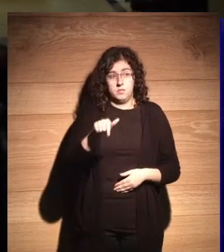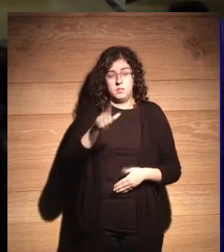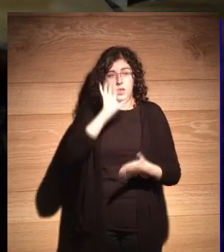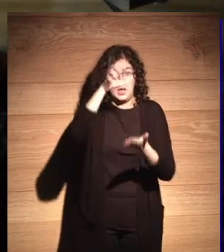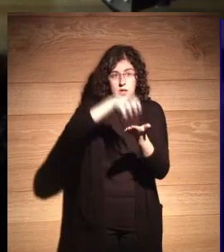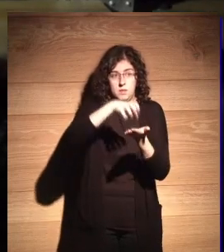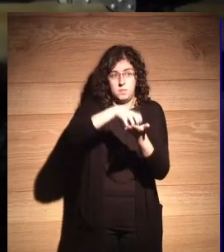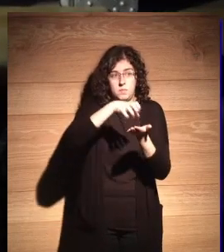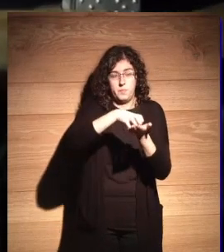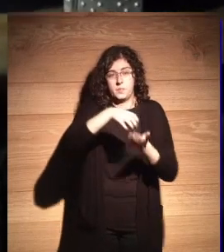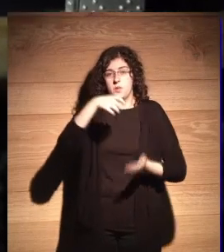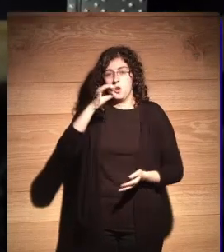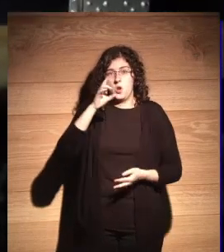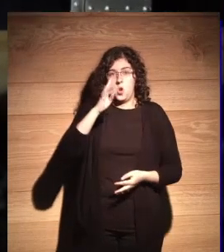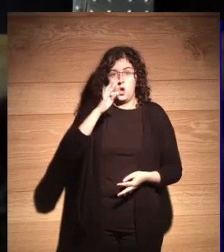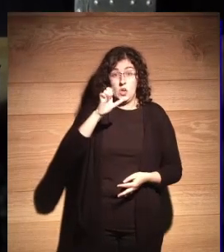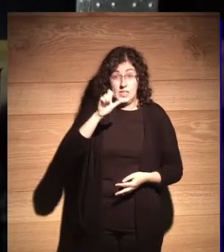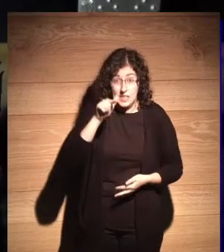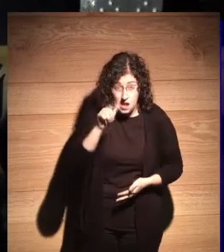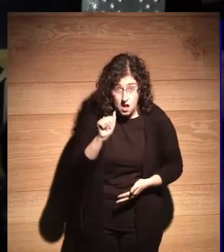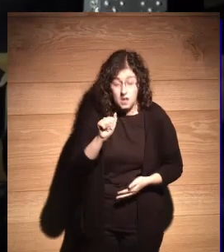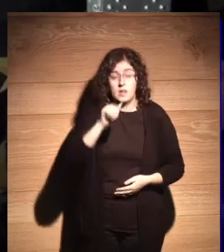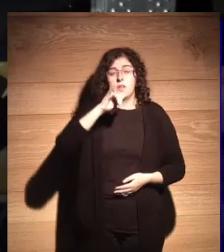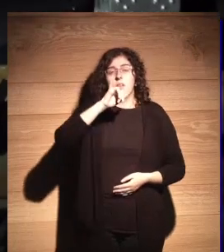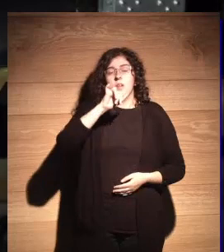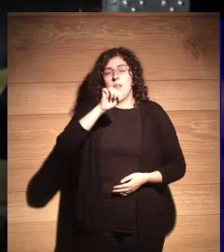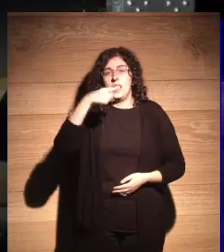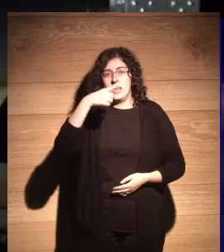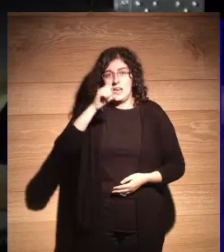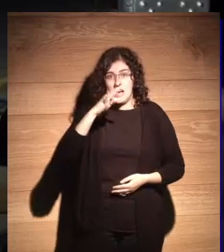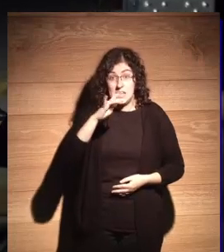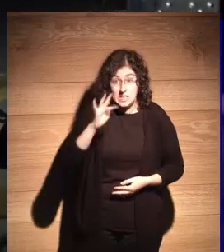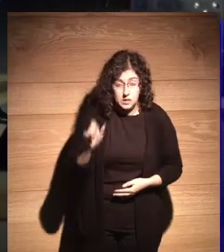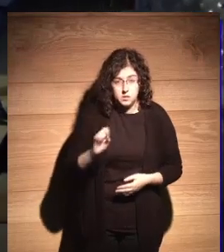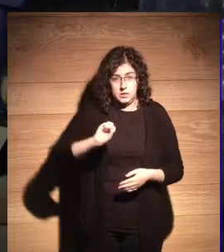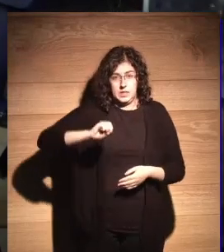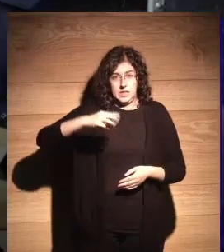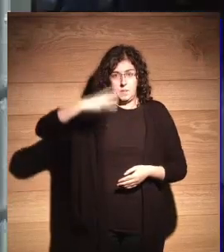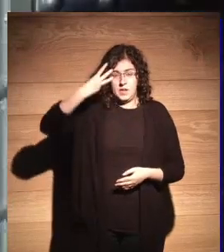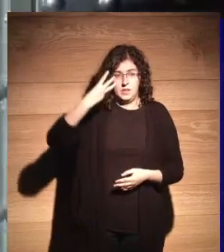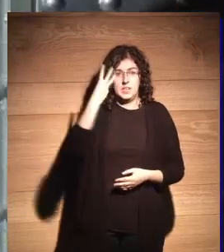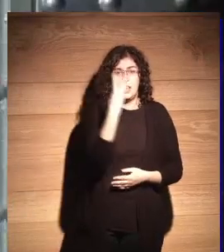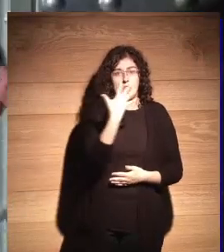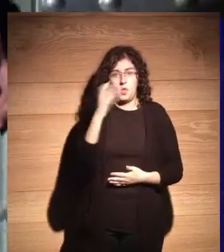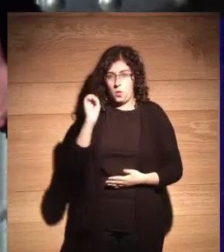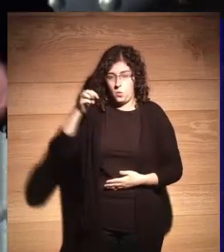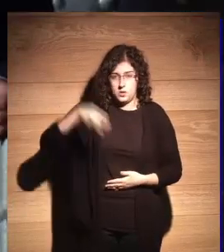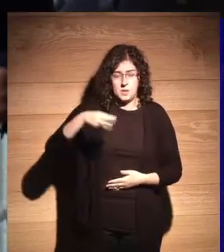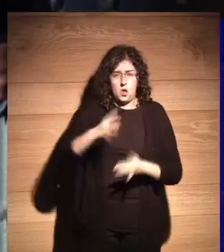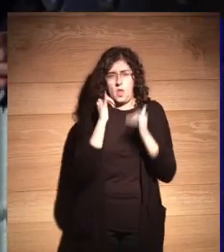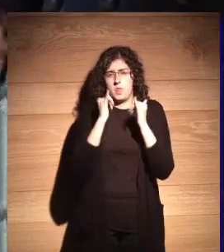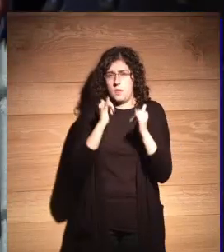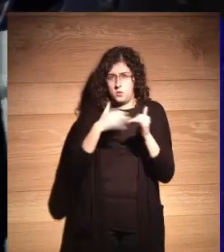This is a new space in Ortega y Gasset with Castellón, a big space, a big venue